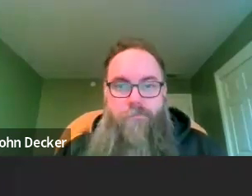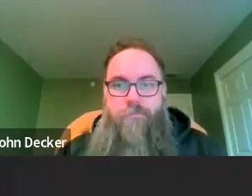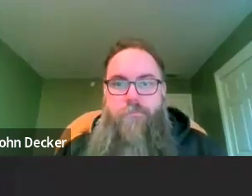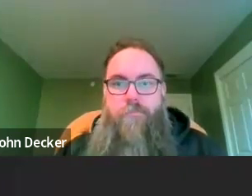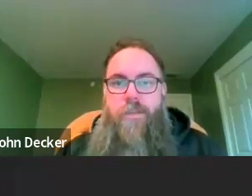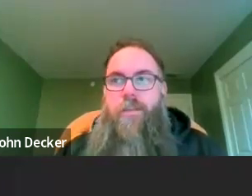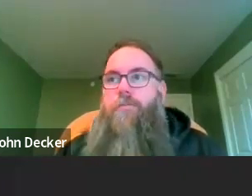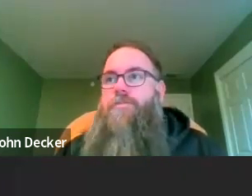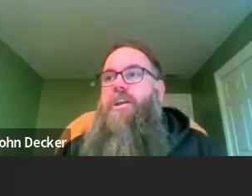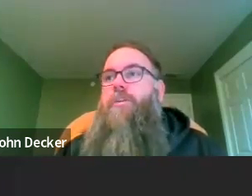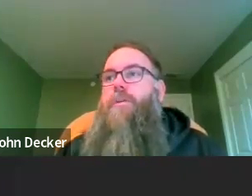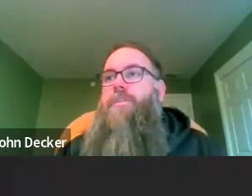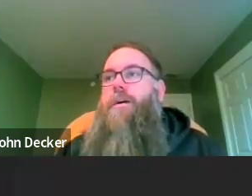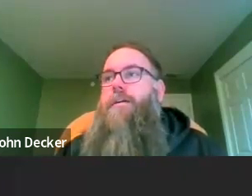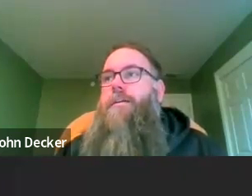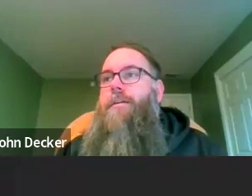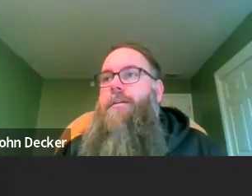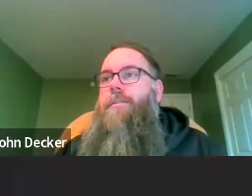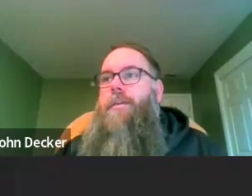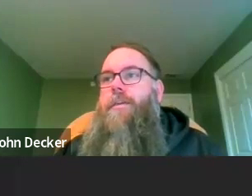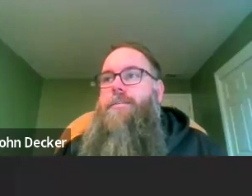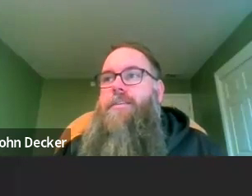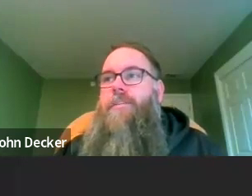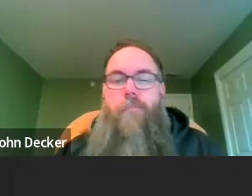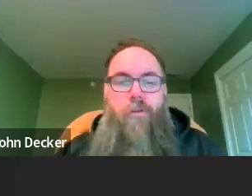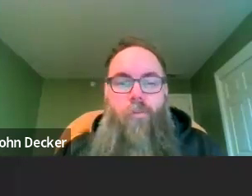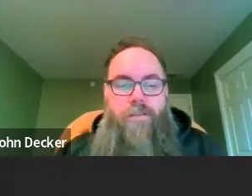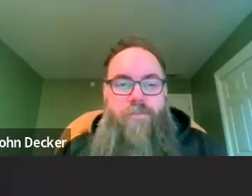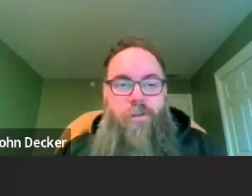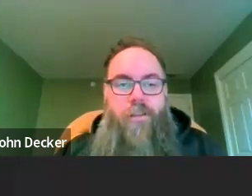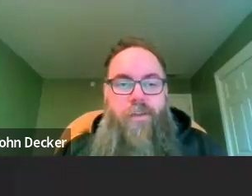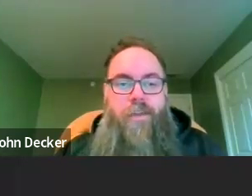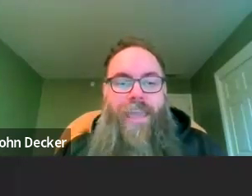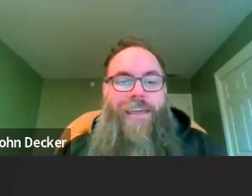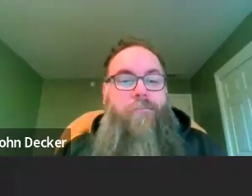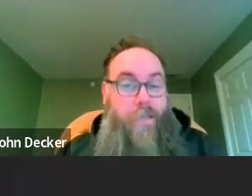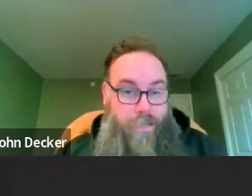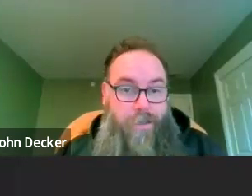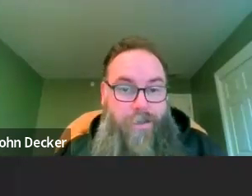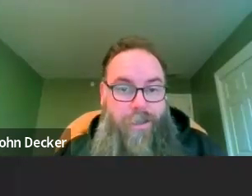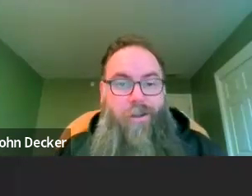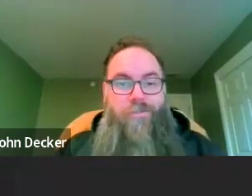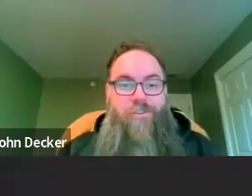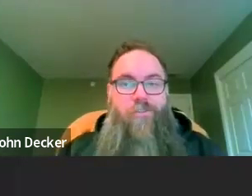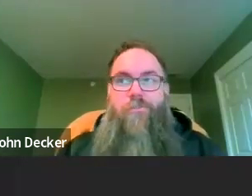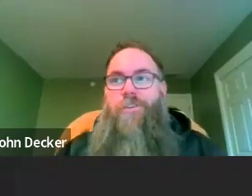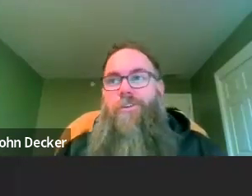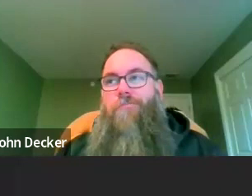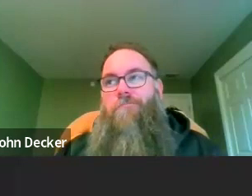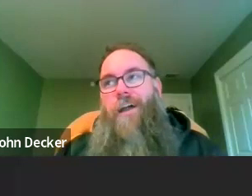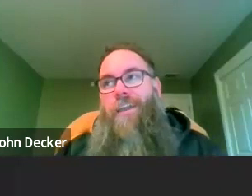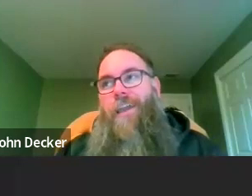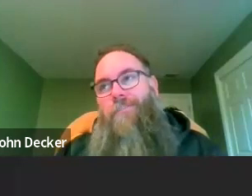to, share with the assembly member what supported living can be. And